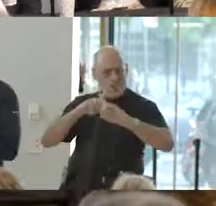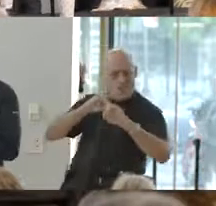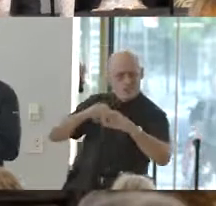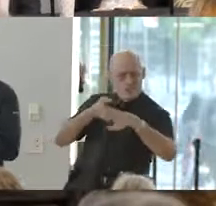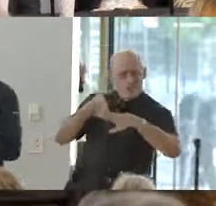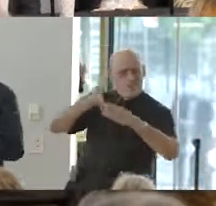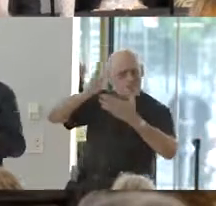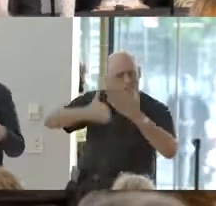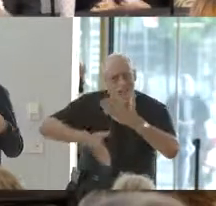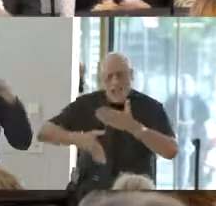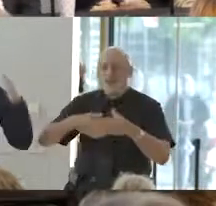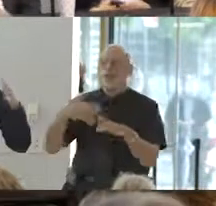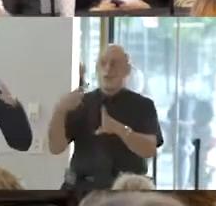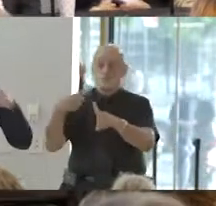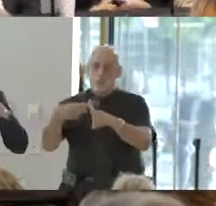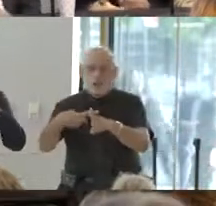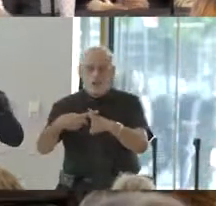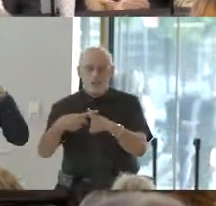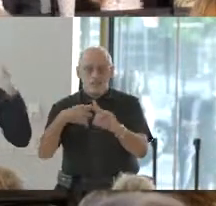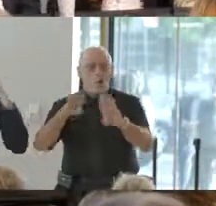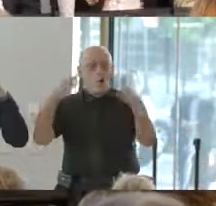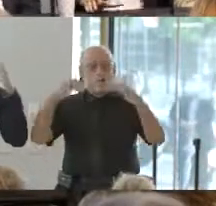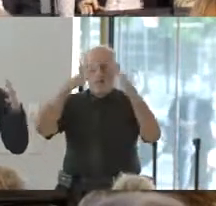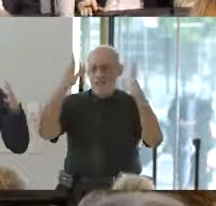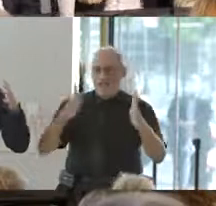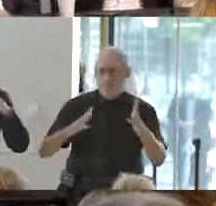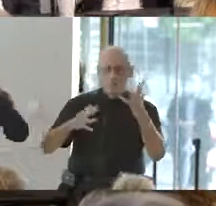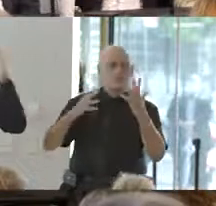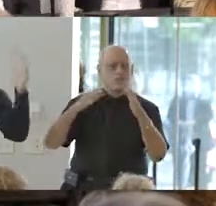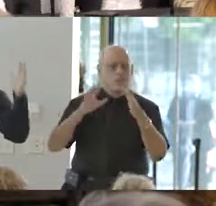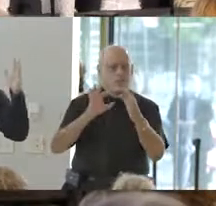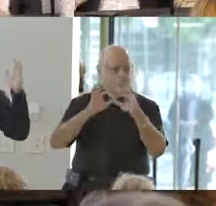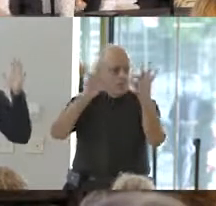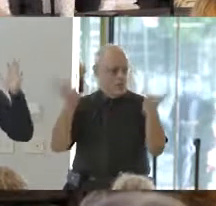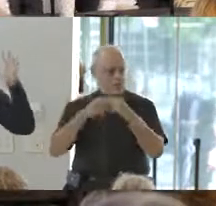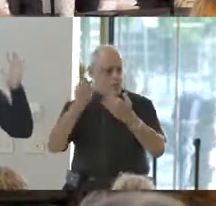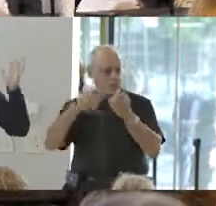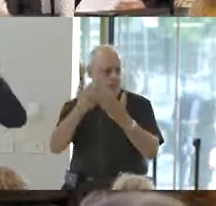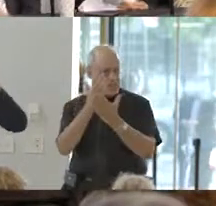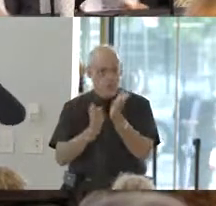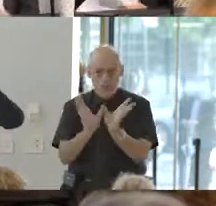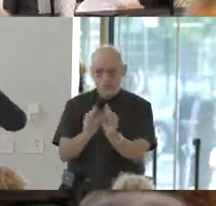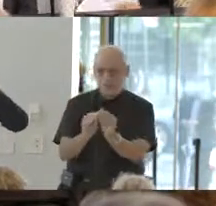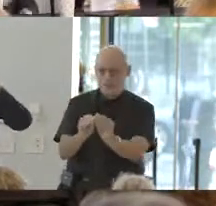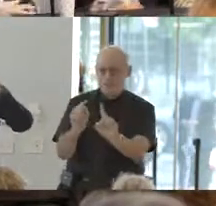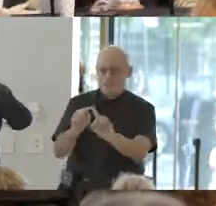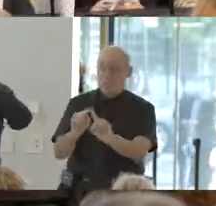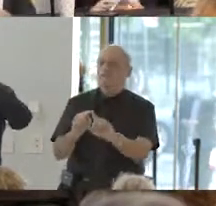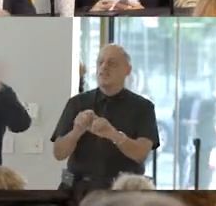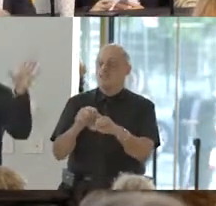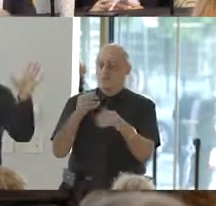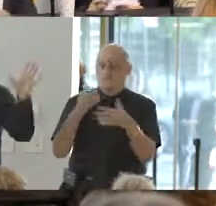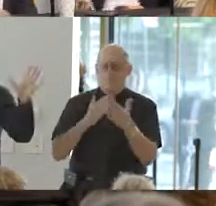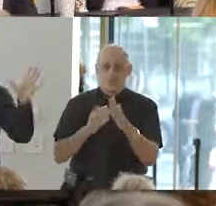end of this session, and then we'll have another open house kind of format for the last part of this meeting, where we'll have